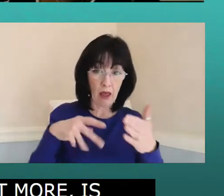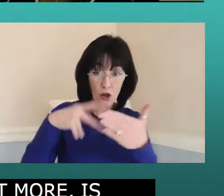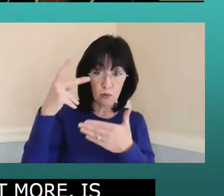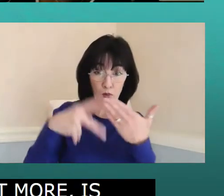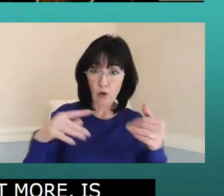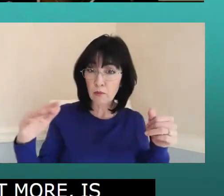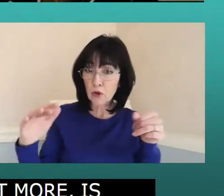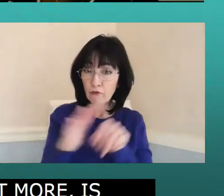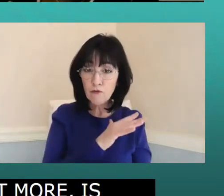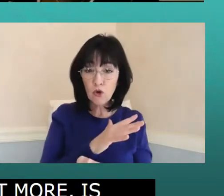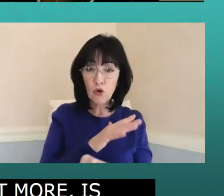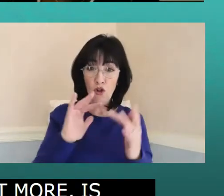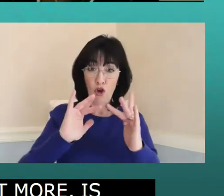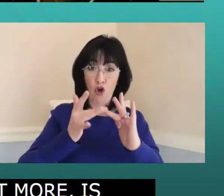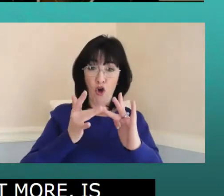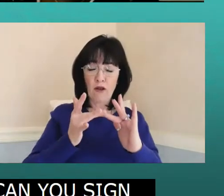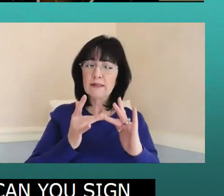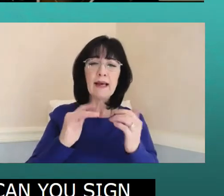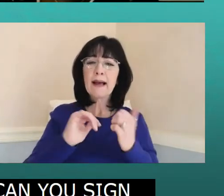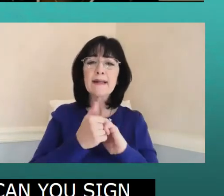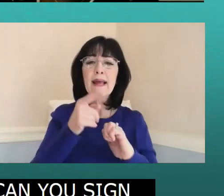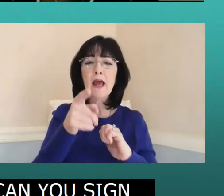those in-person segments?